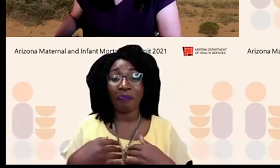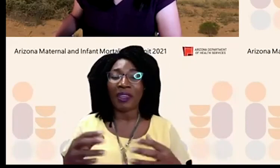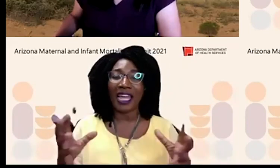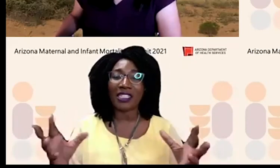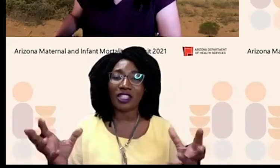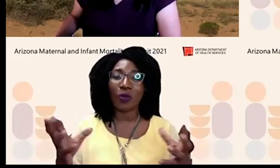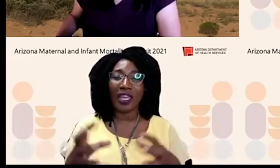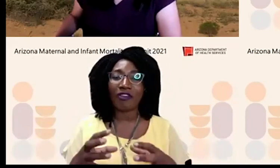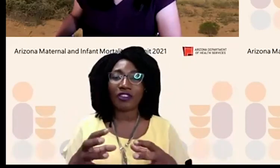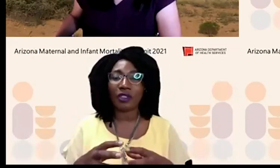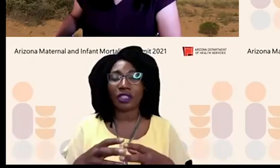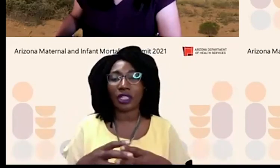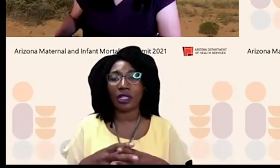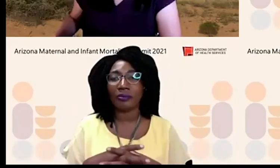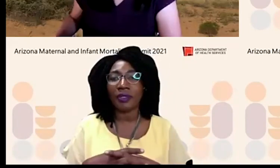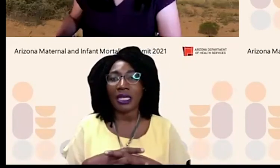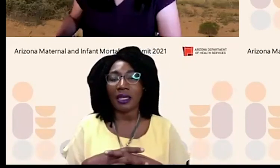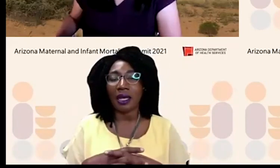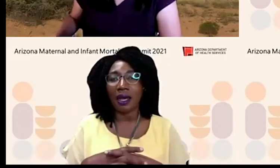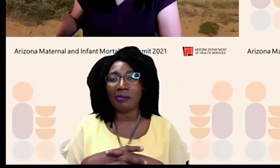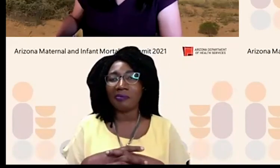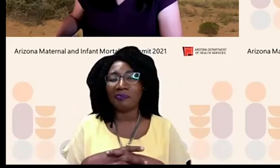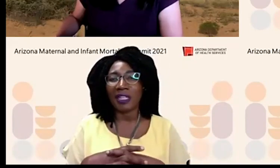problem. And so we have to